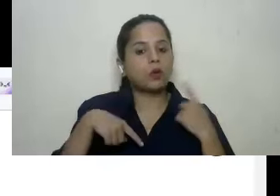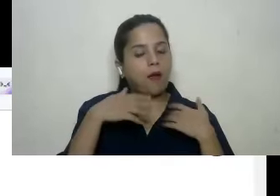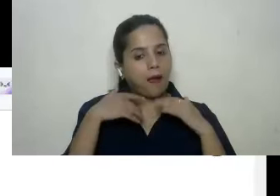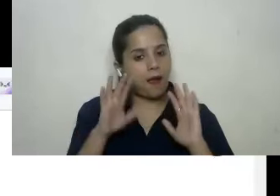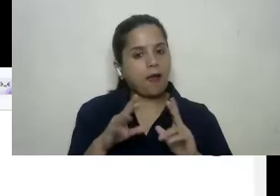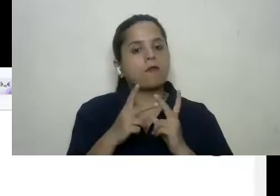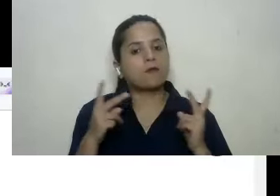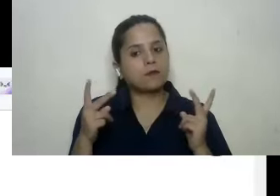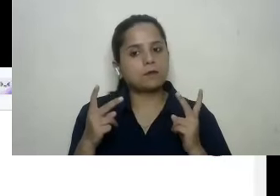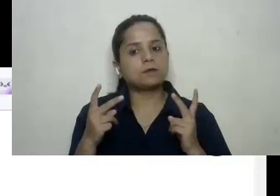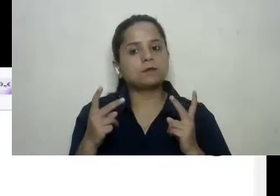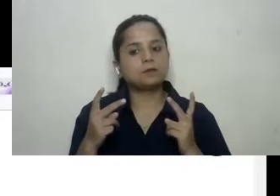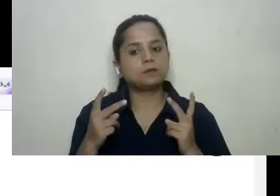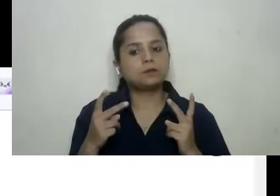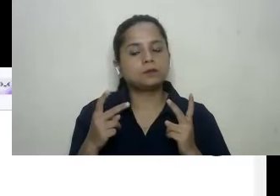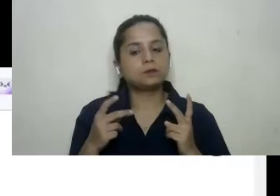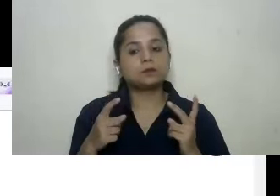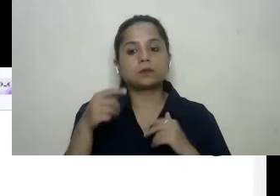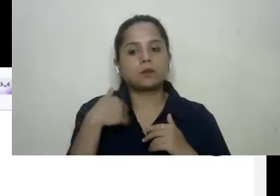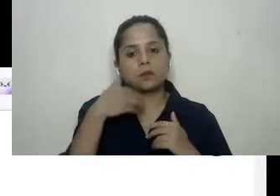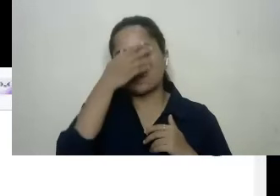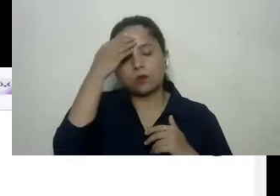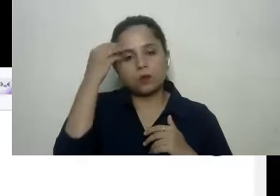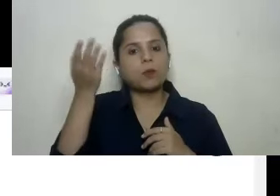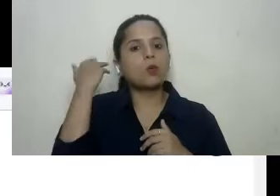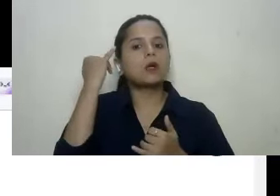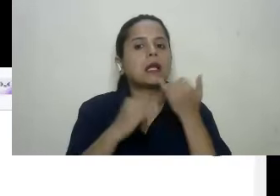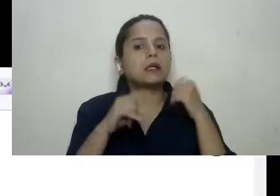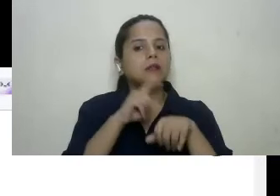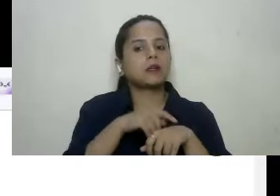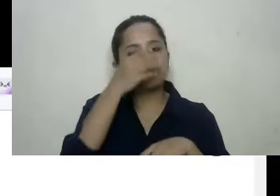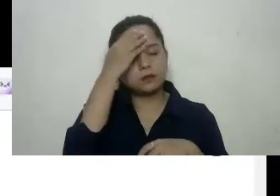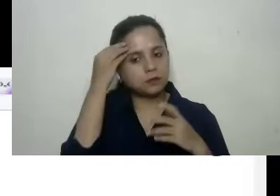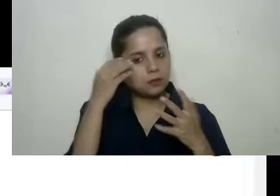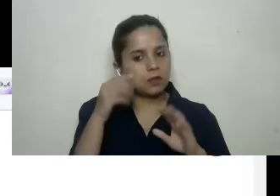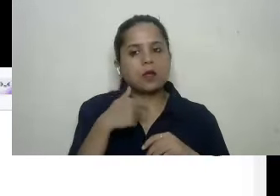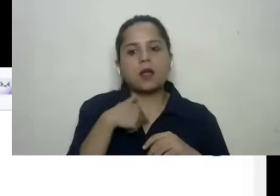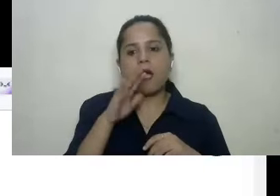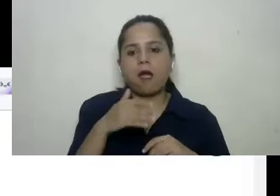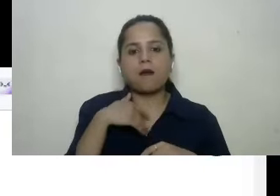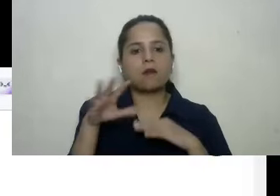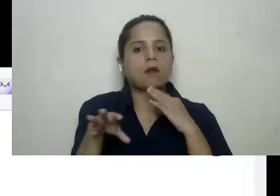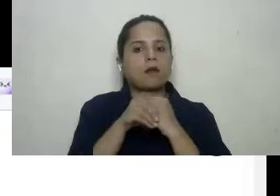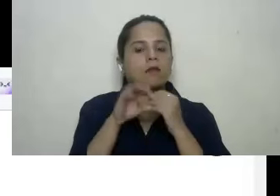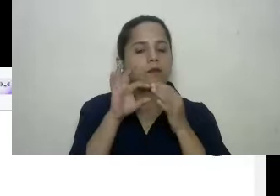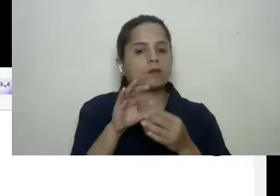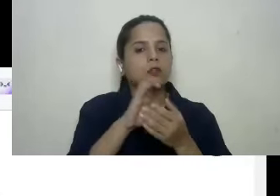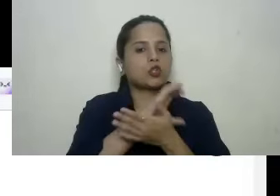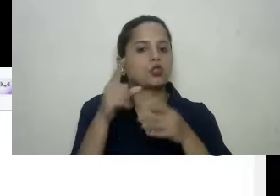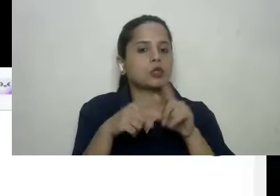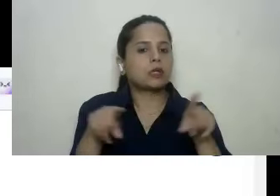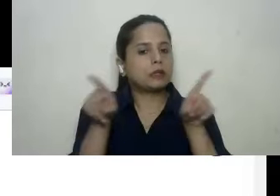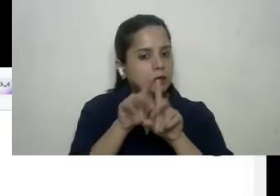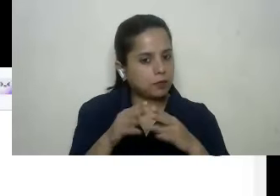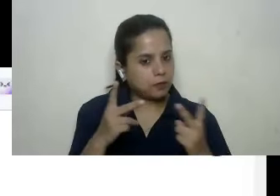So, which I forgot last time. So I have added to the same chat, and in that context, it will